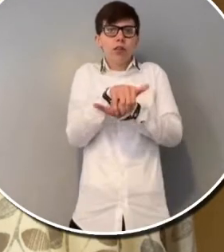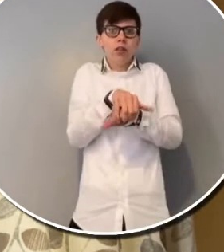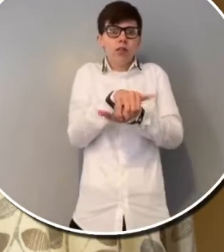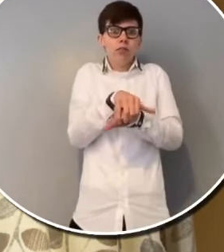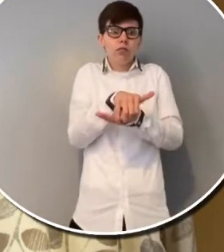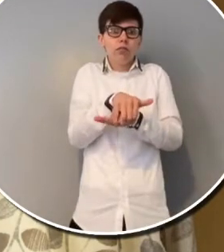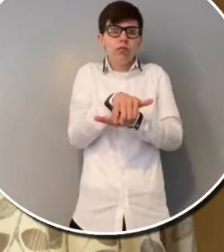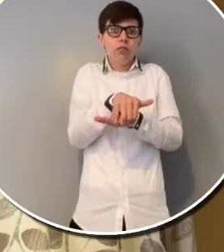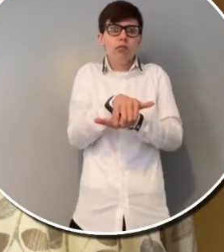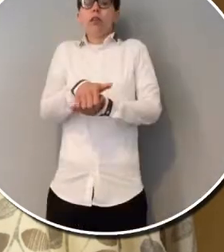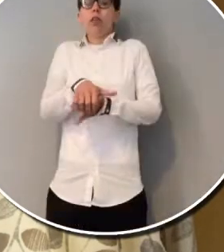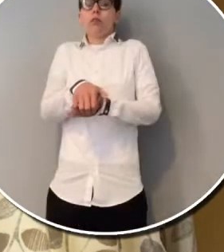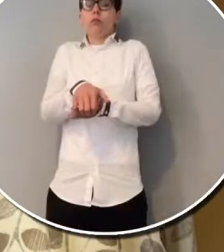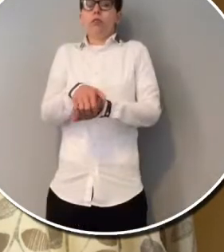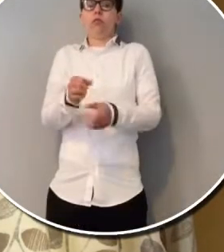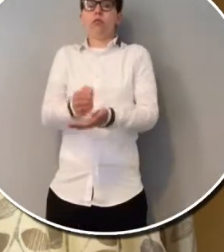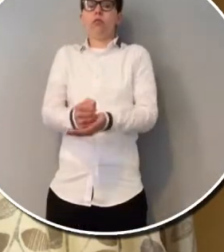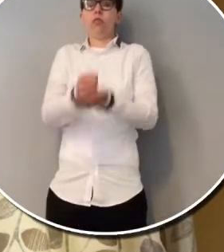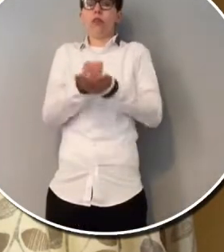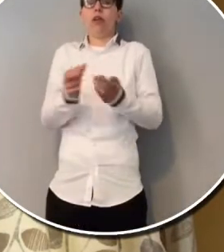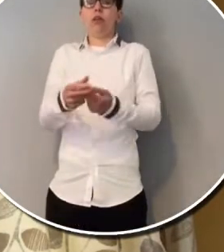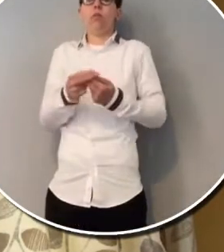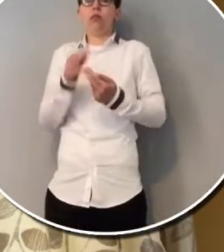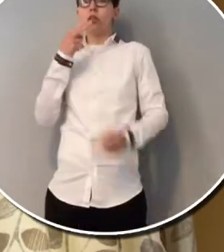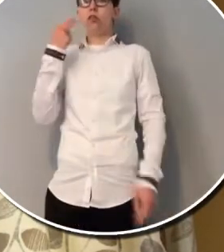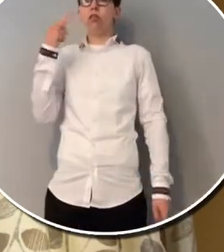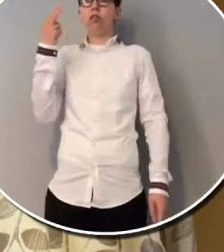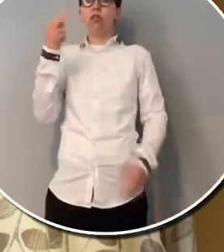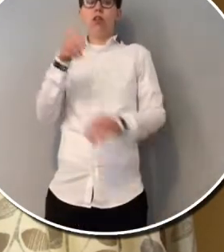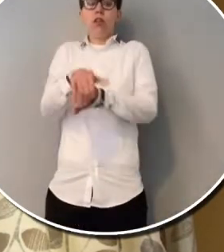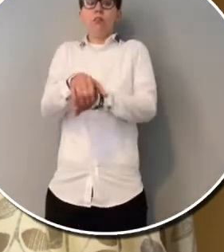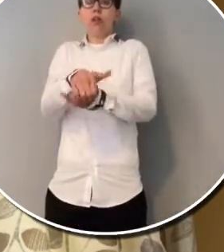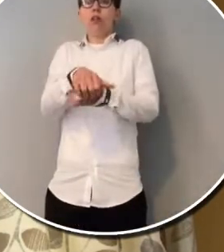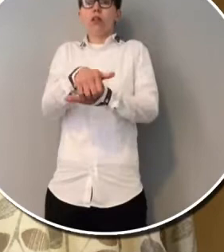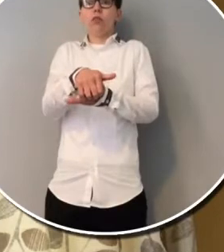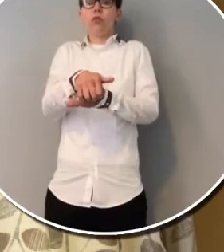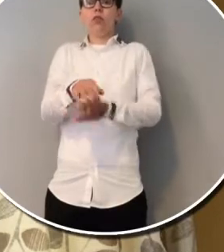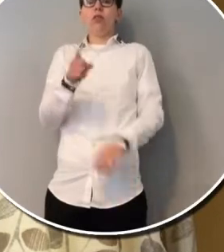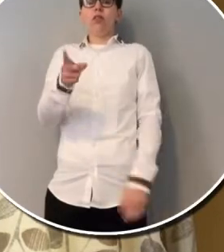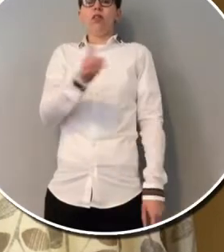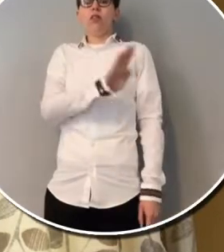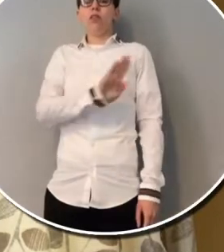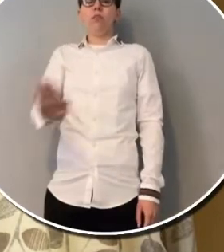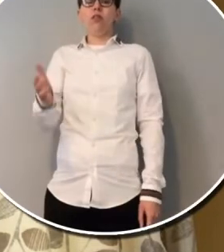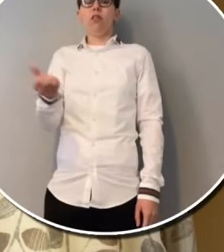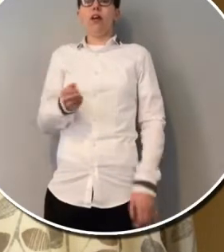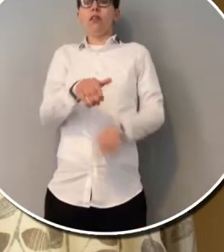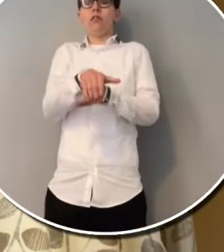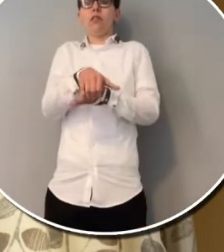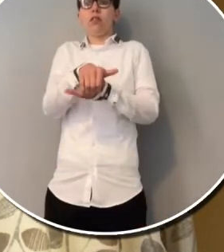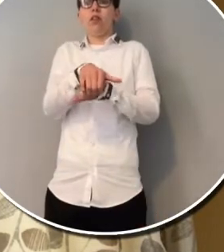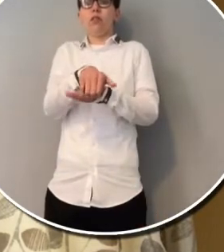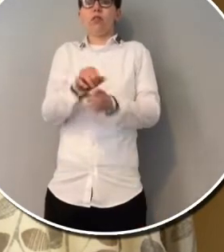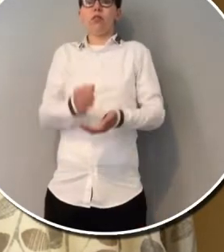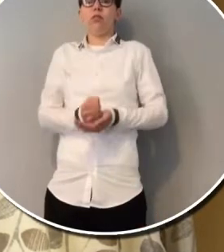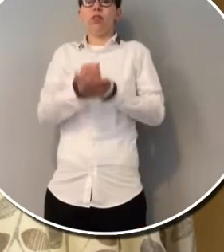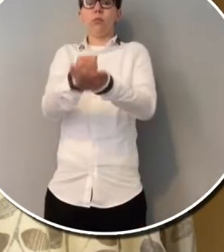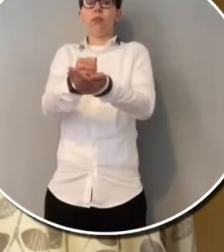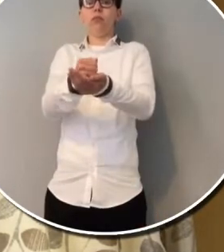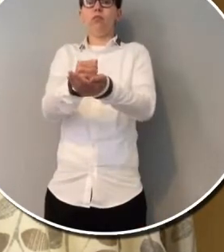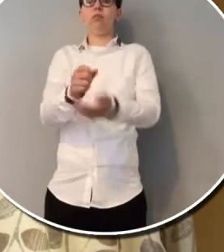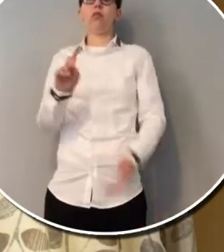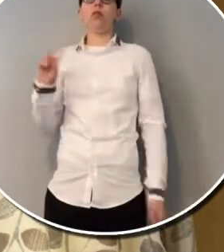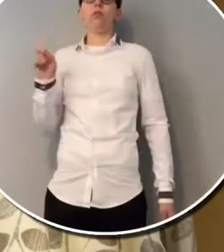so what you can do, you can make a little turtle with your hands. Now, if you scrunch your hand up there, this is going to be the turtle's